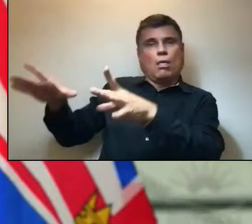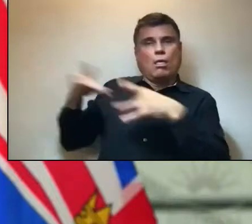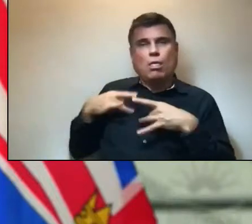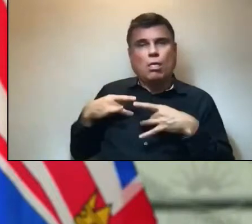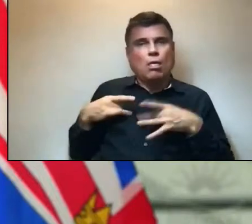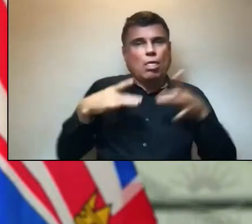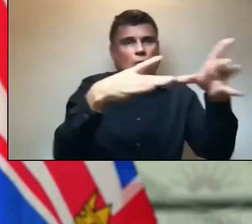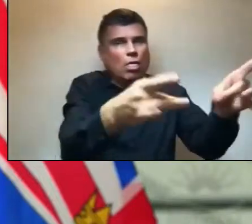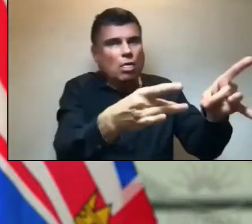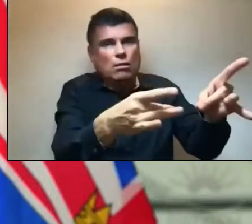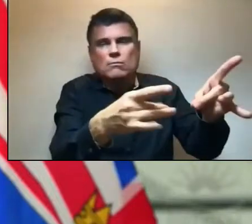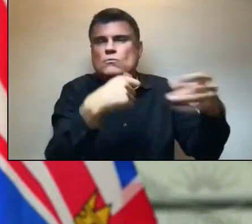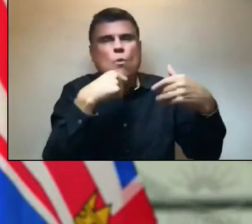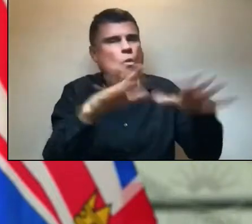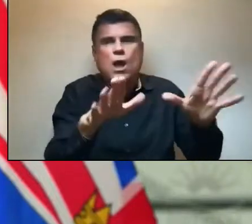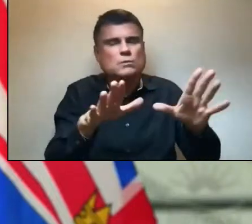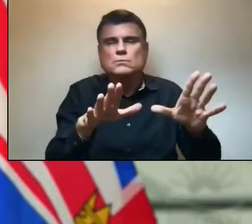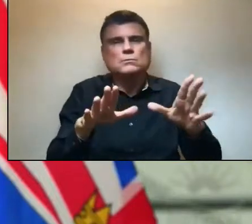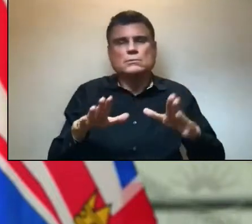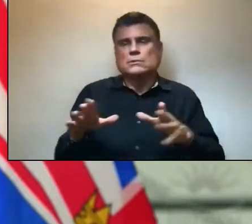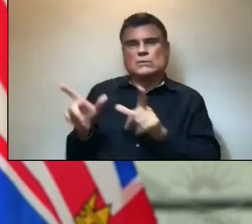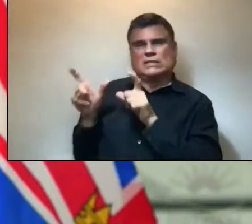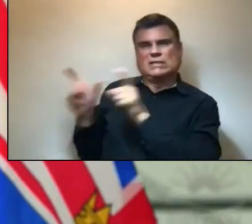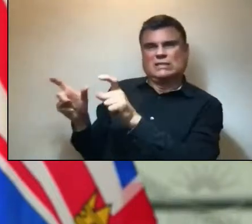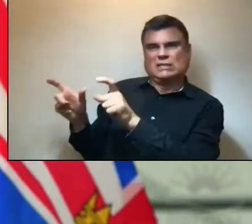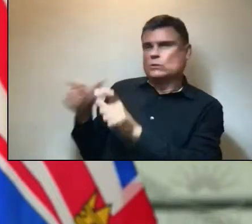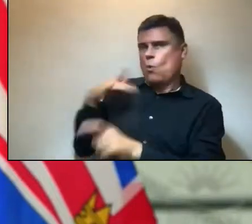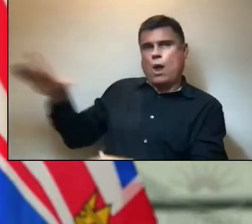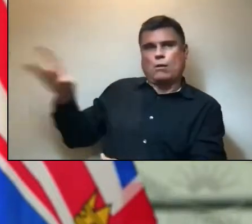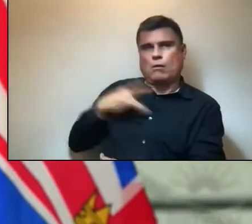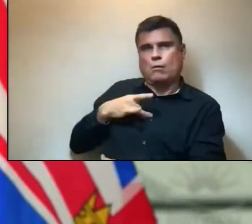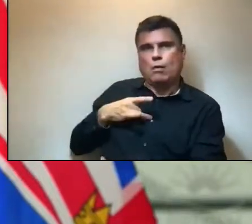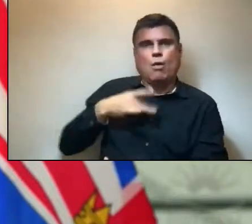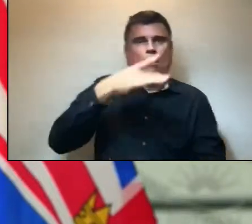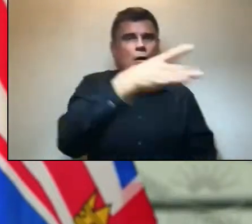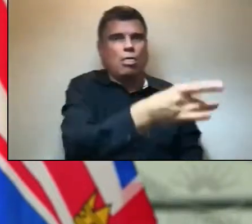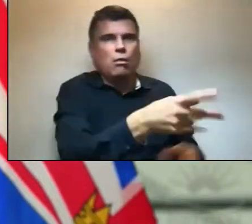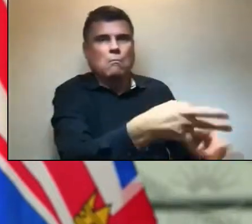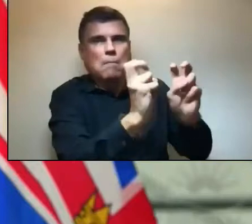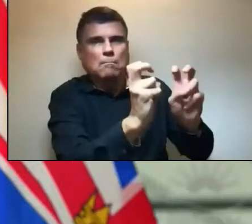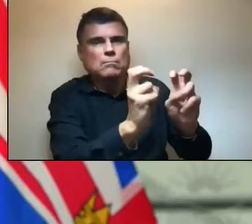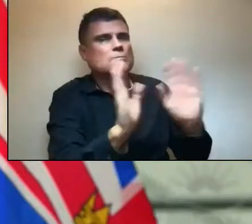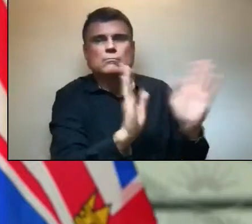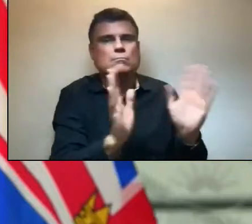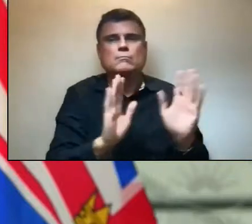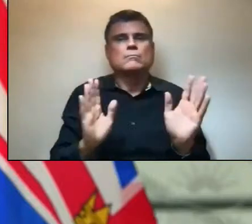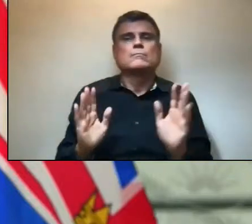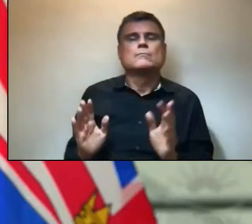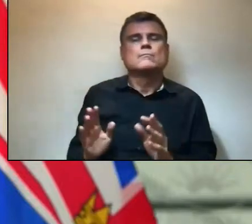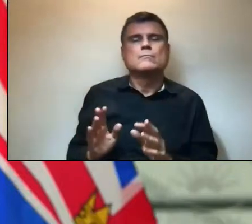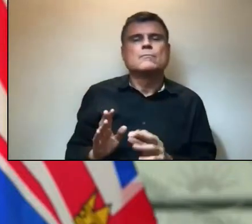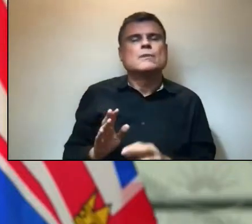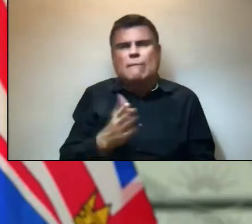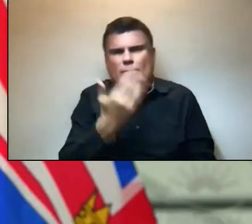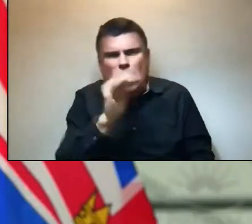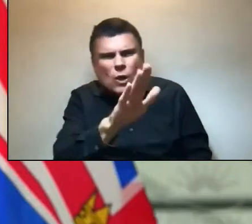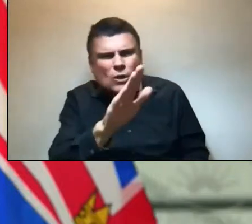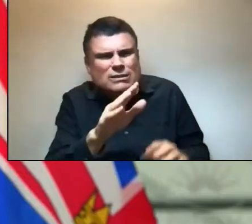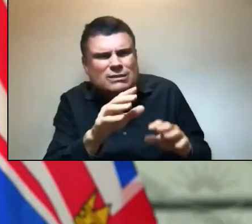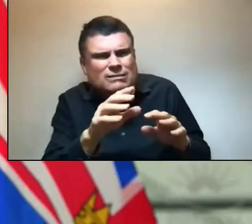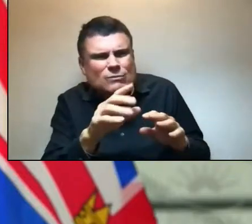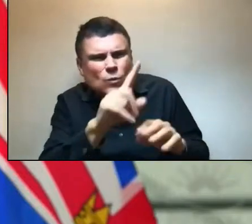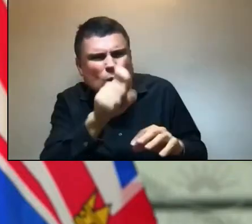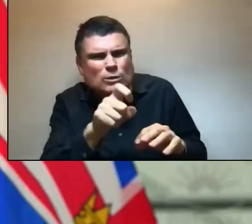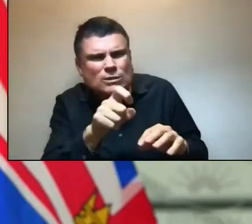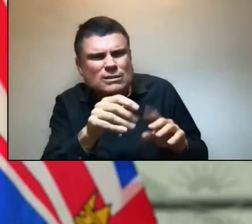hospital. And I'm sorry, I've forgotten, Vinder, your first part of your question. Do you expect Omicron